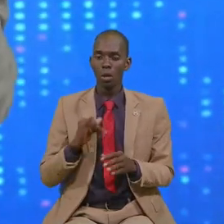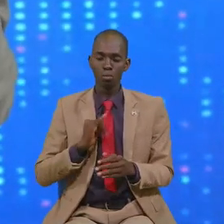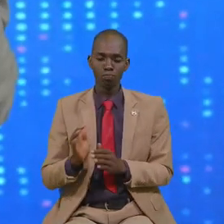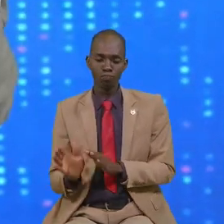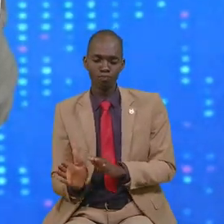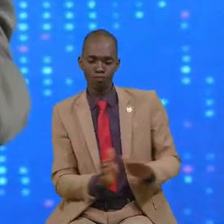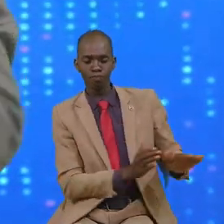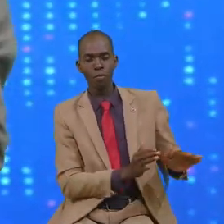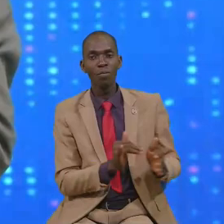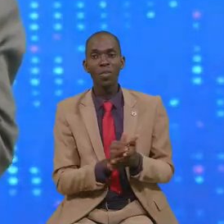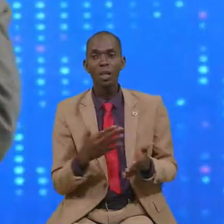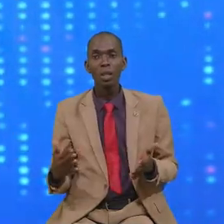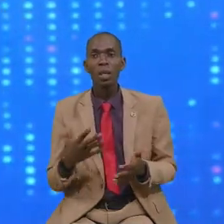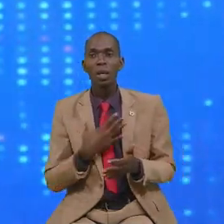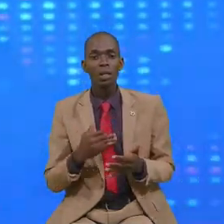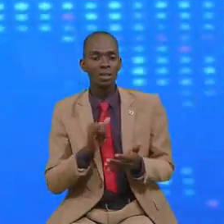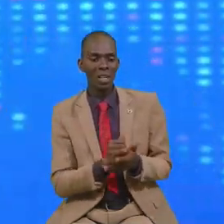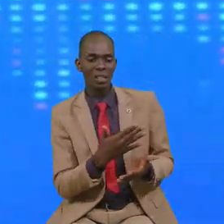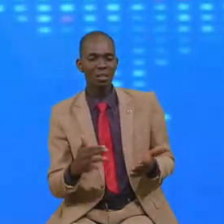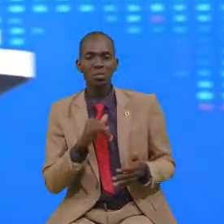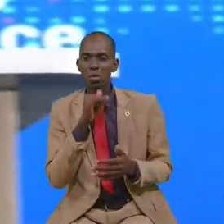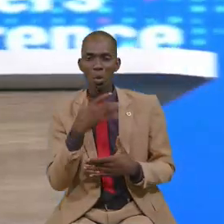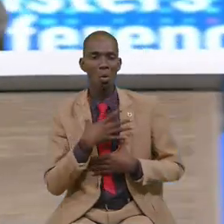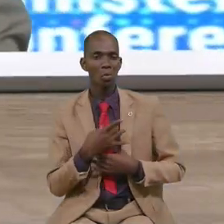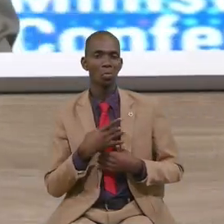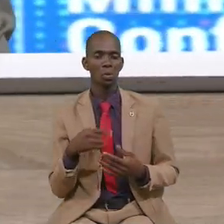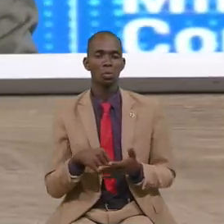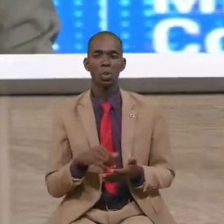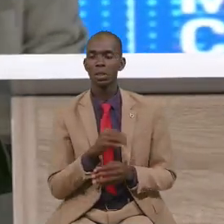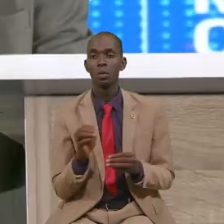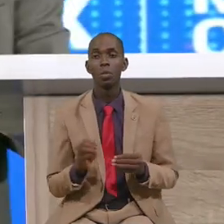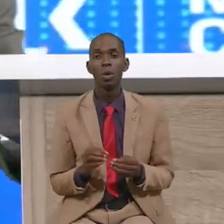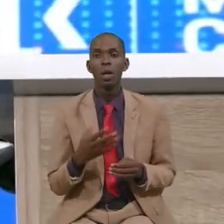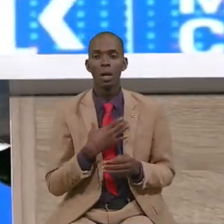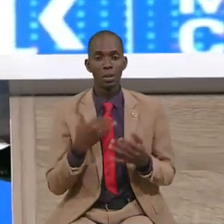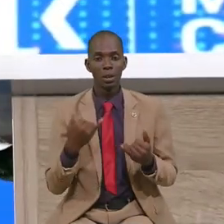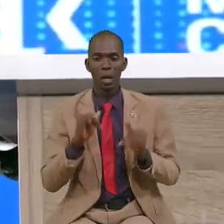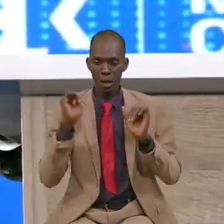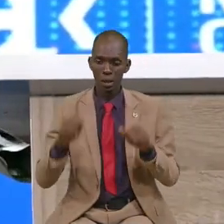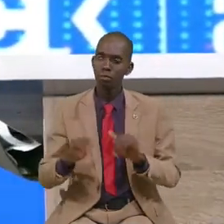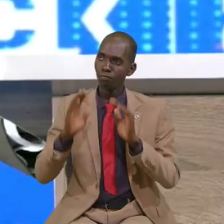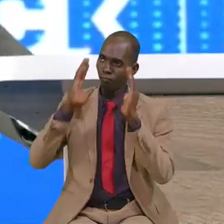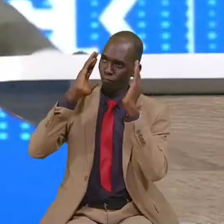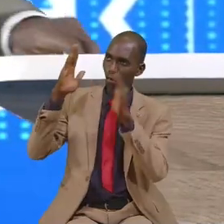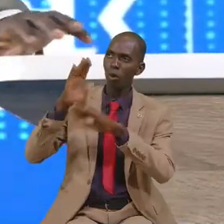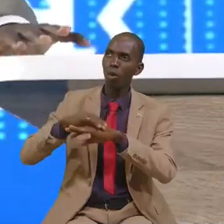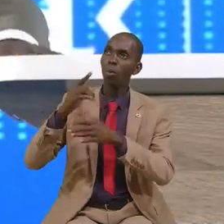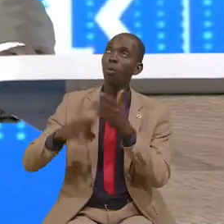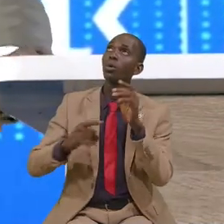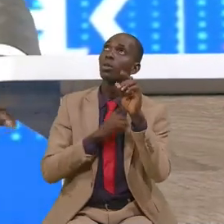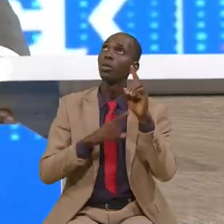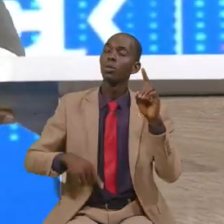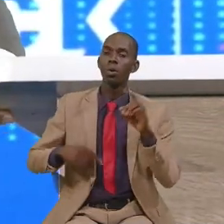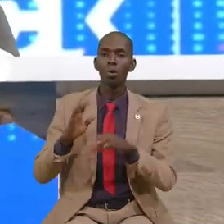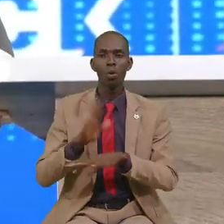They didn't interest me anymore. And now I could face what the Lord has called me to. Is there something